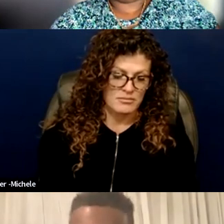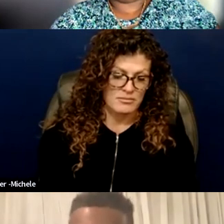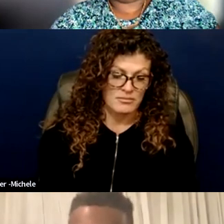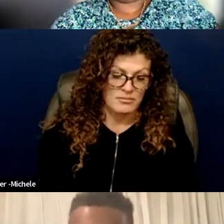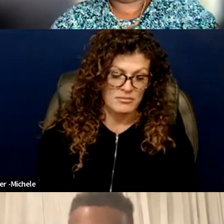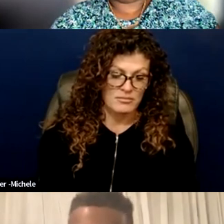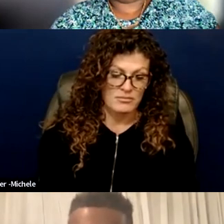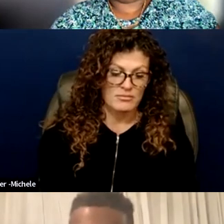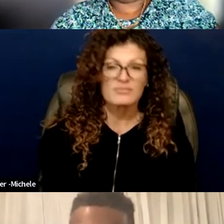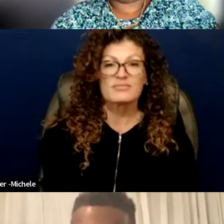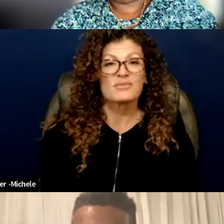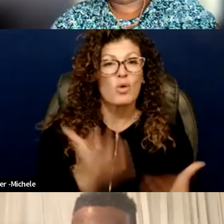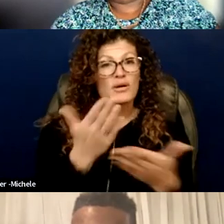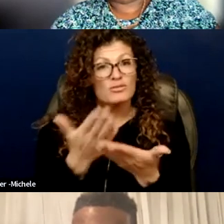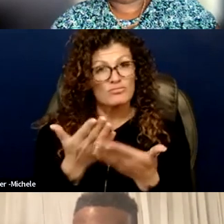adjourn and go have dinner.